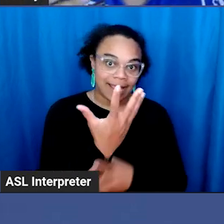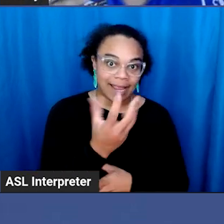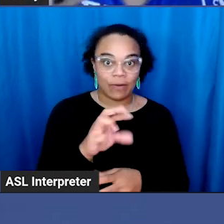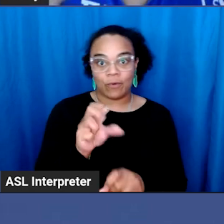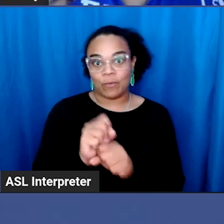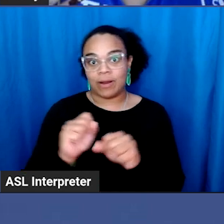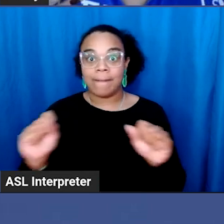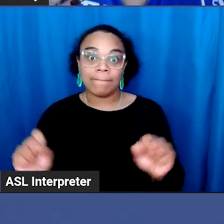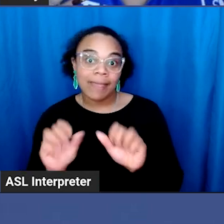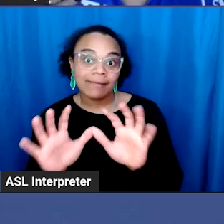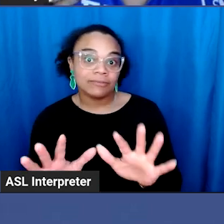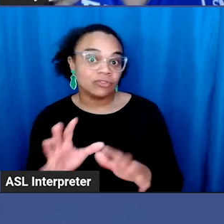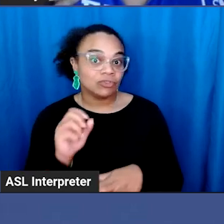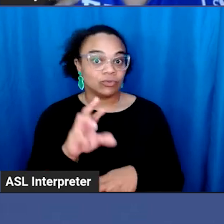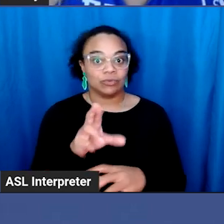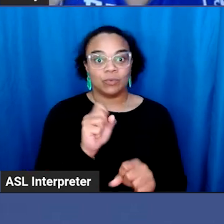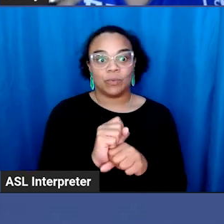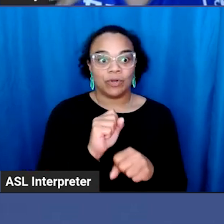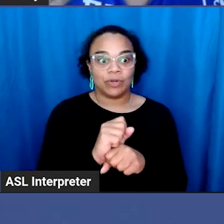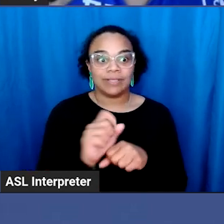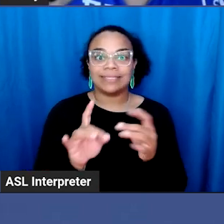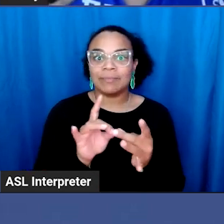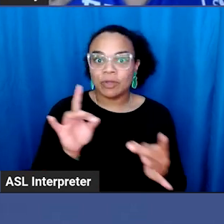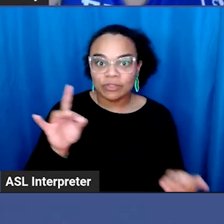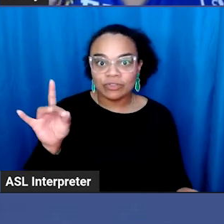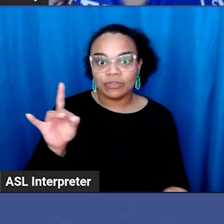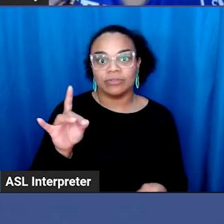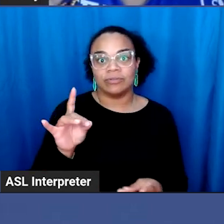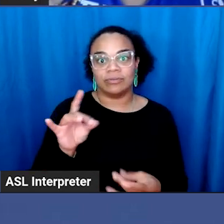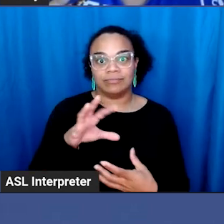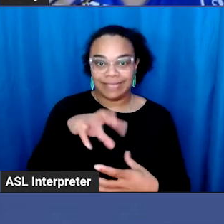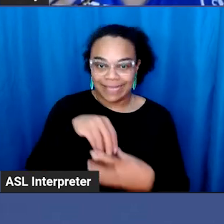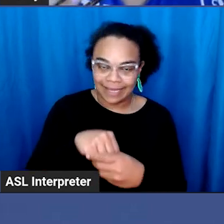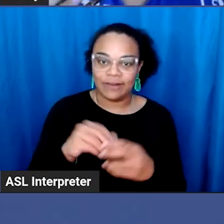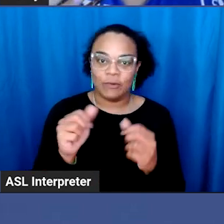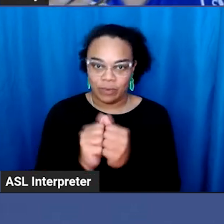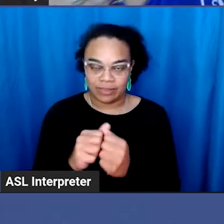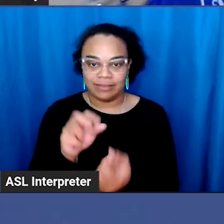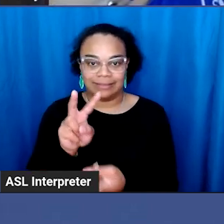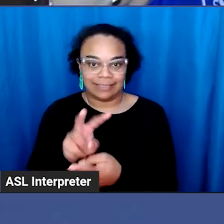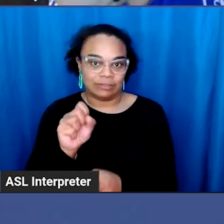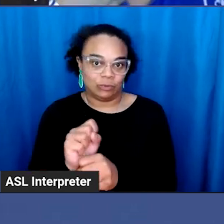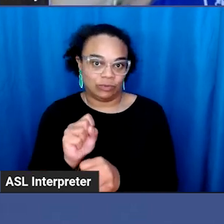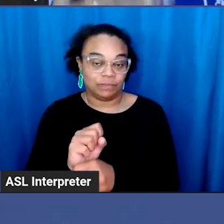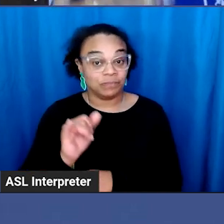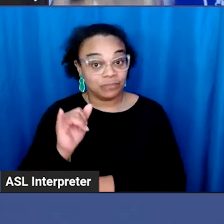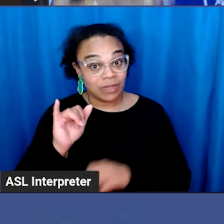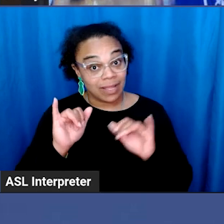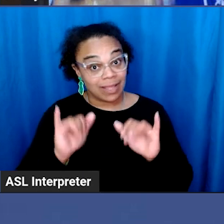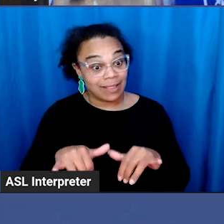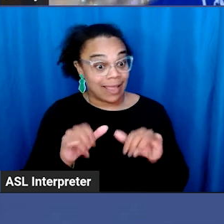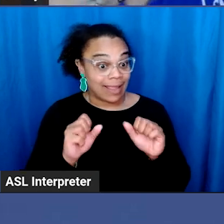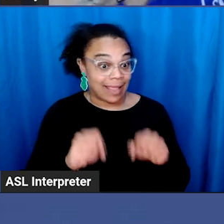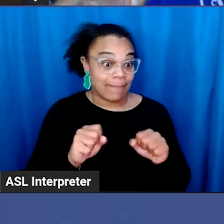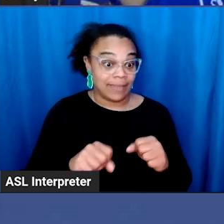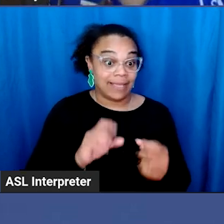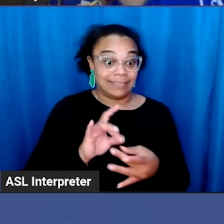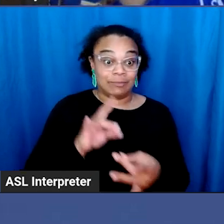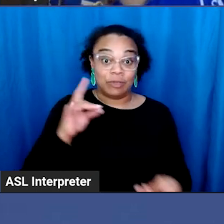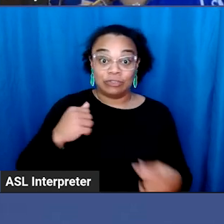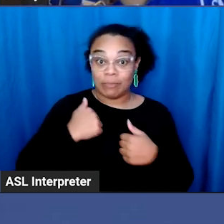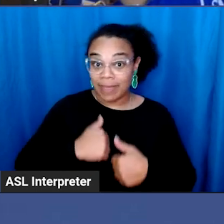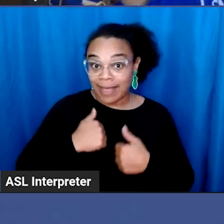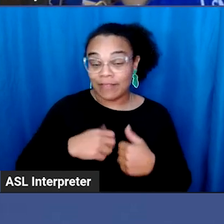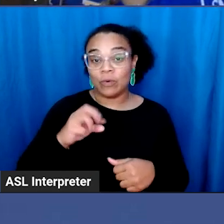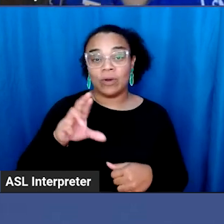work spiritual, like spiritualism in sex work. So that could either be through spiritual baths or